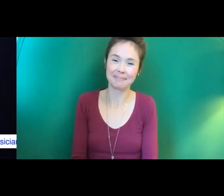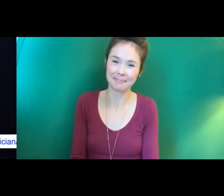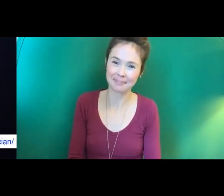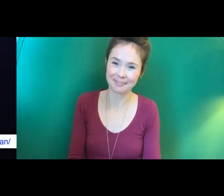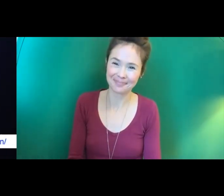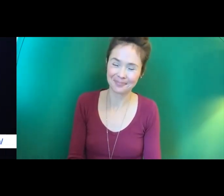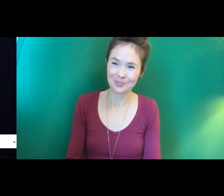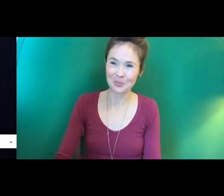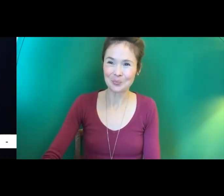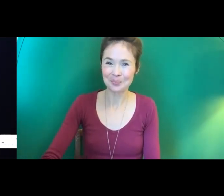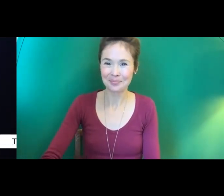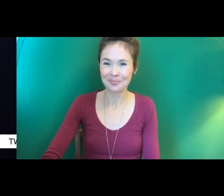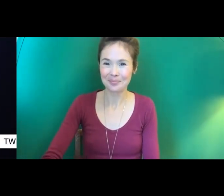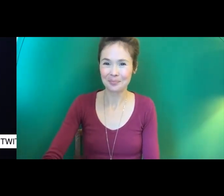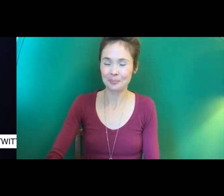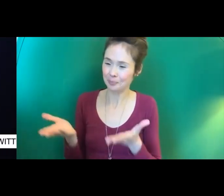www.johnkellymusician.co.uk.